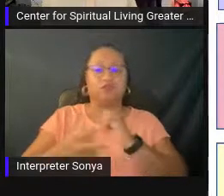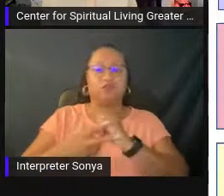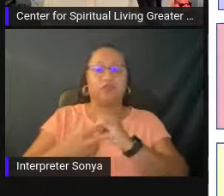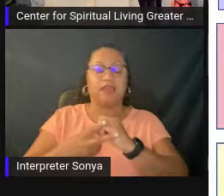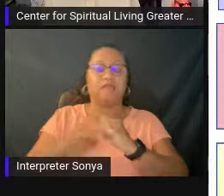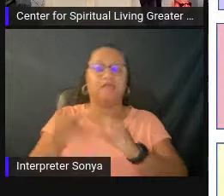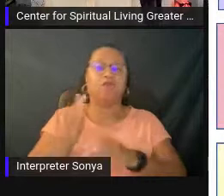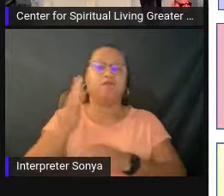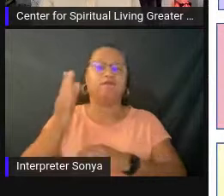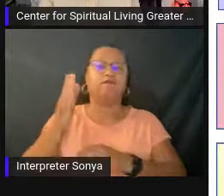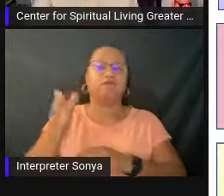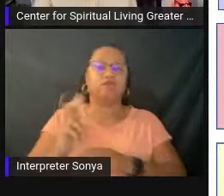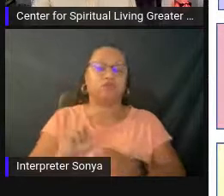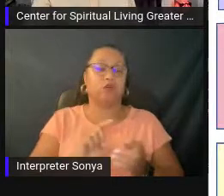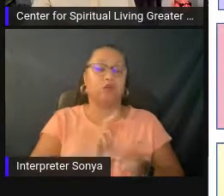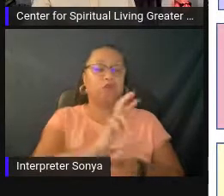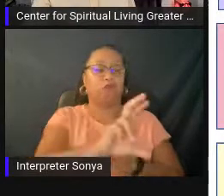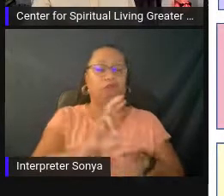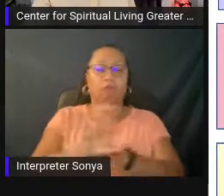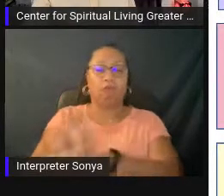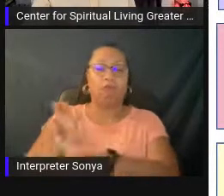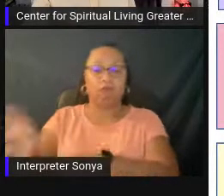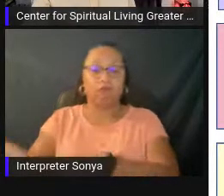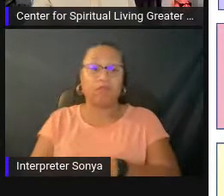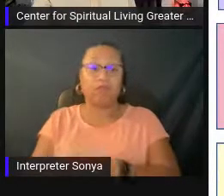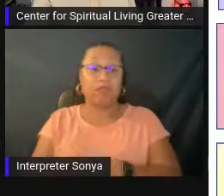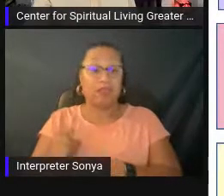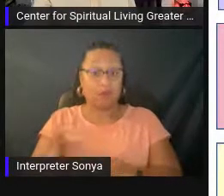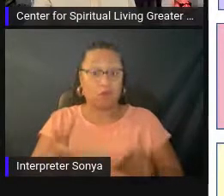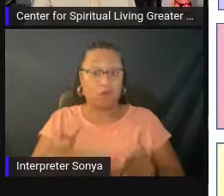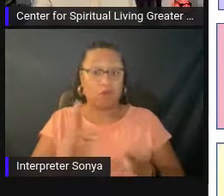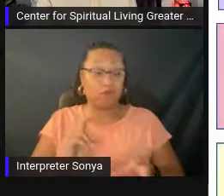give, visit the website and note that your